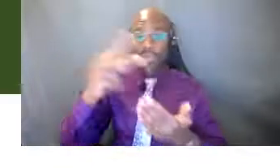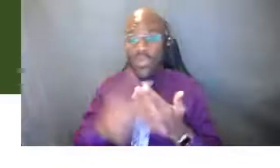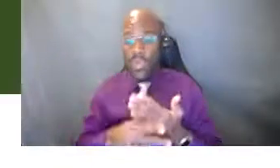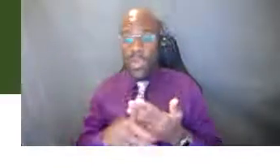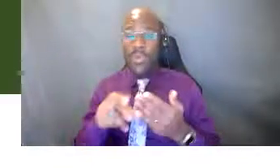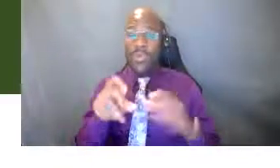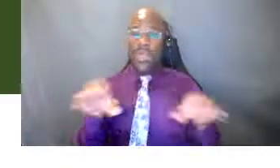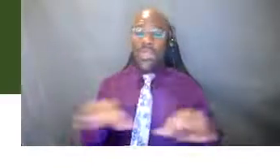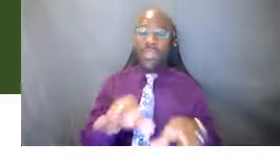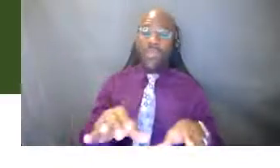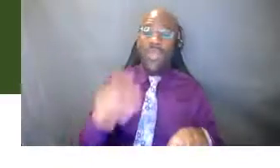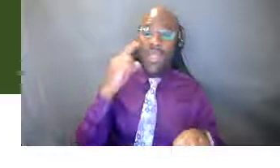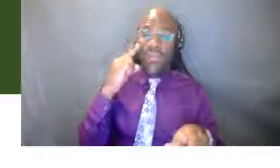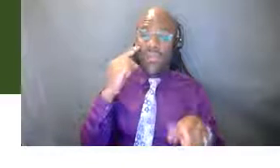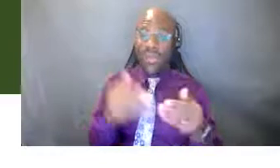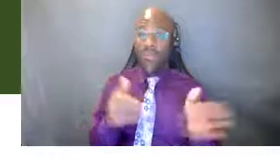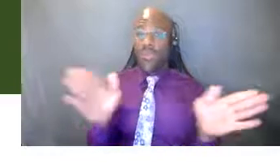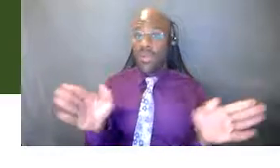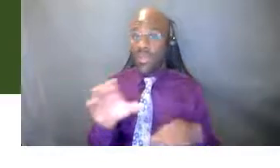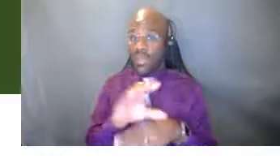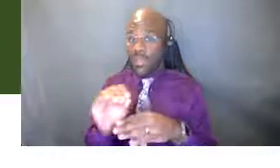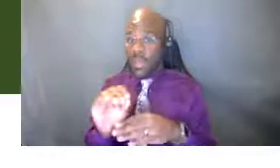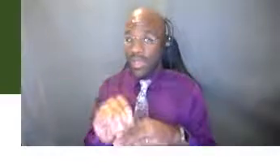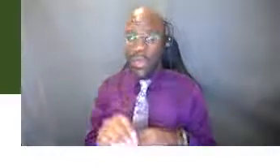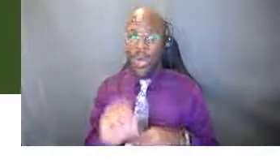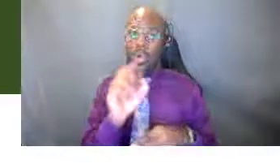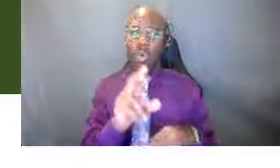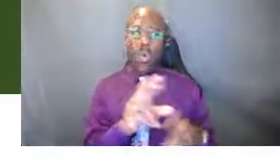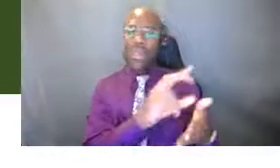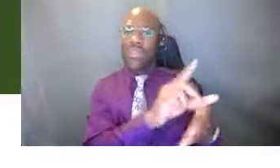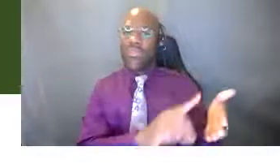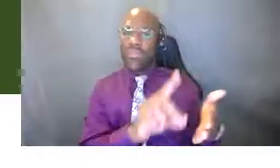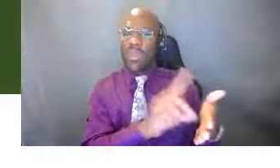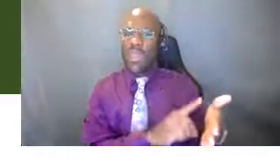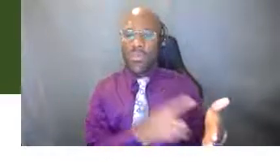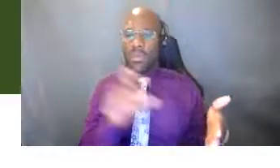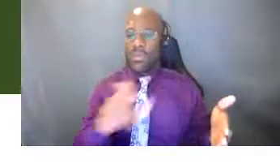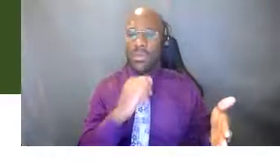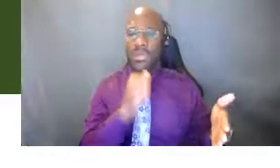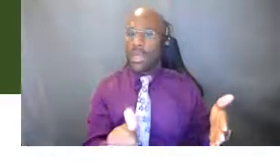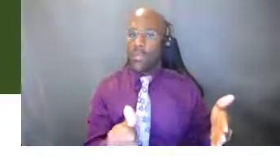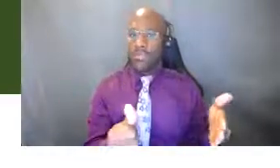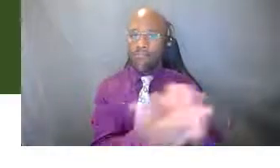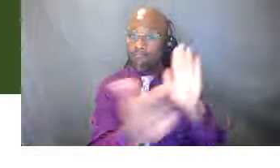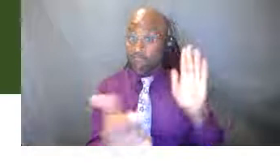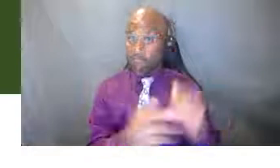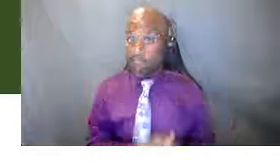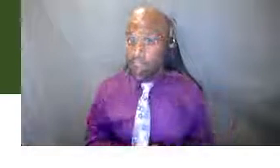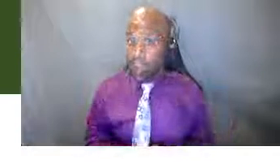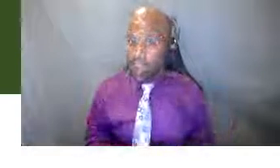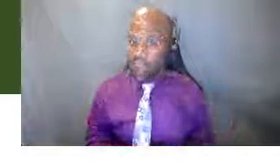a public entity or be subjected to discrimination by any such entity. So basically what